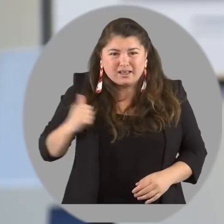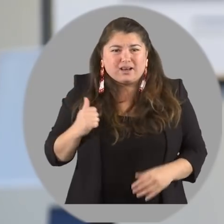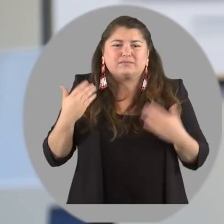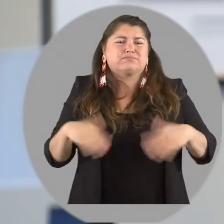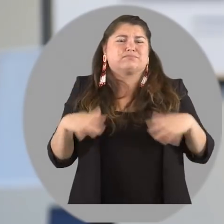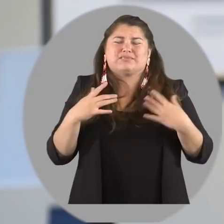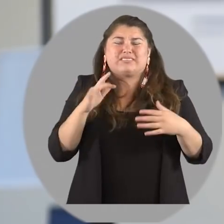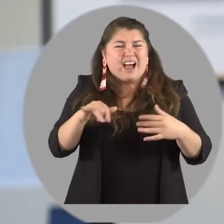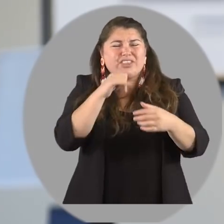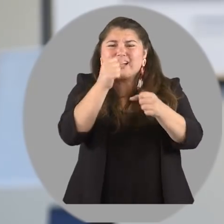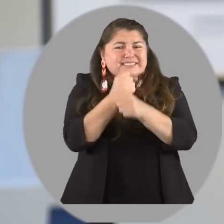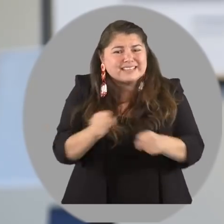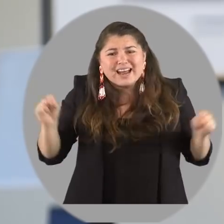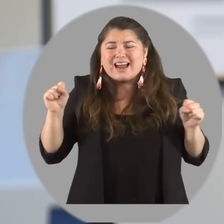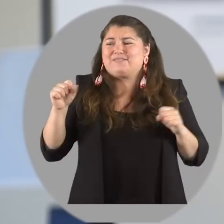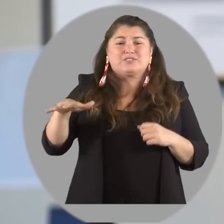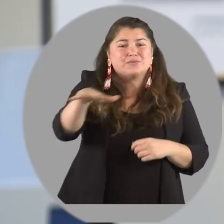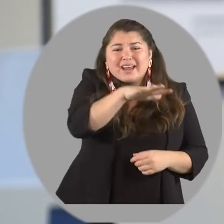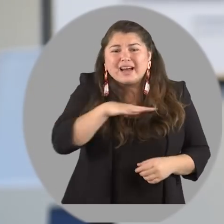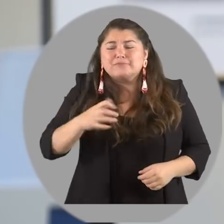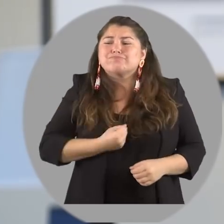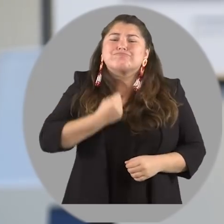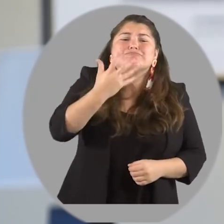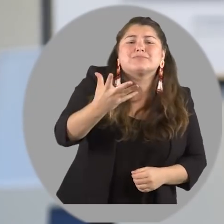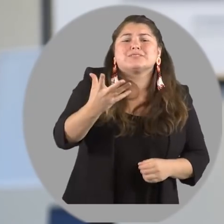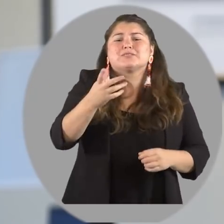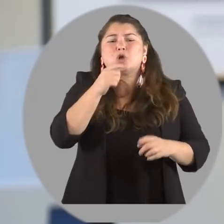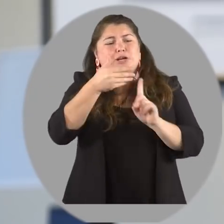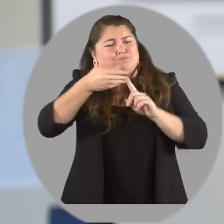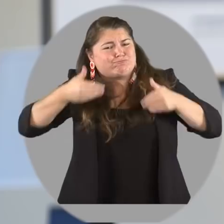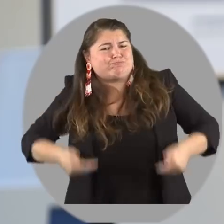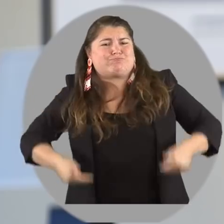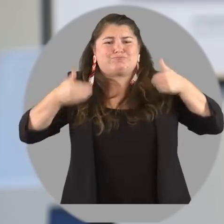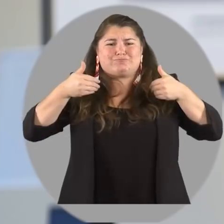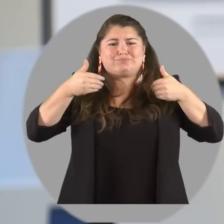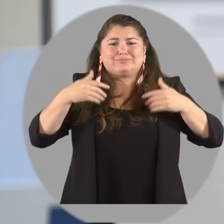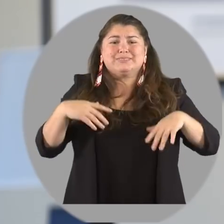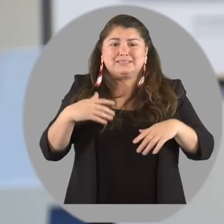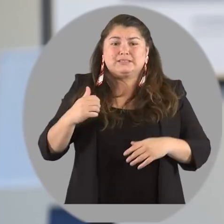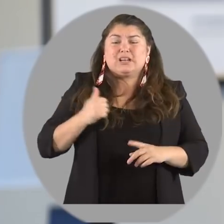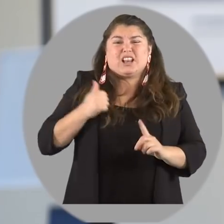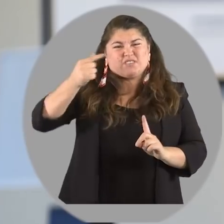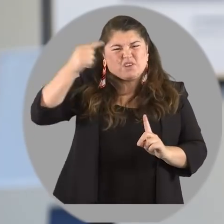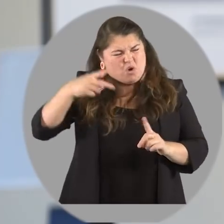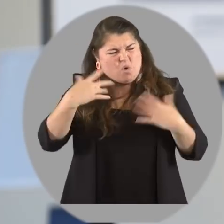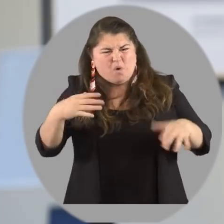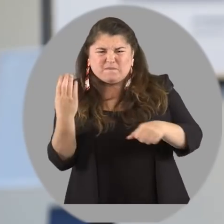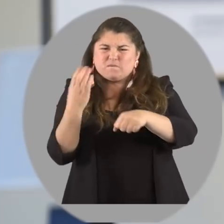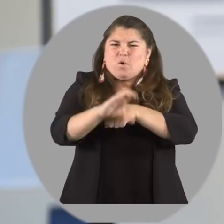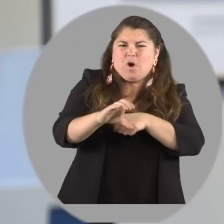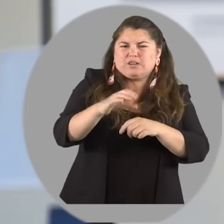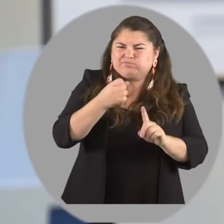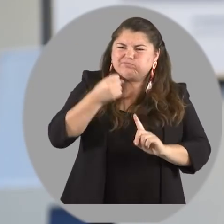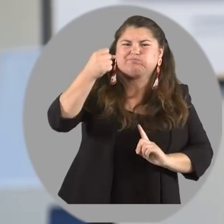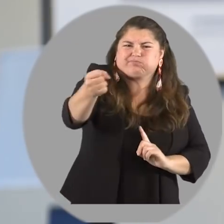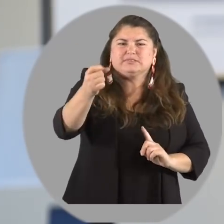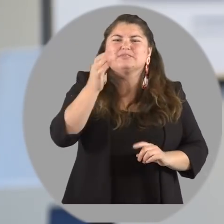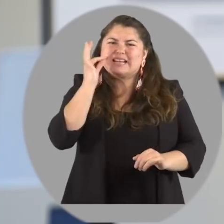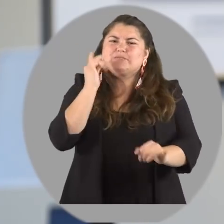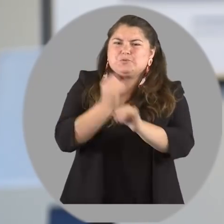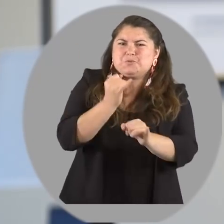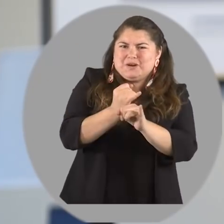was. As a result of being forced by the Canadian government to attend a residential school, Phyllis and all